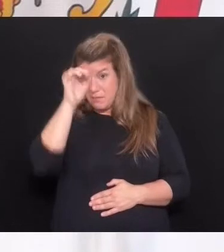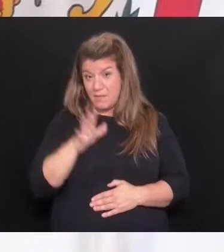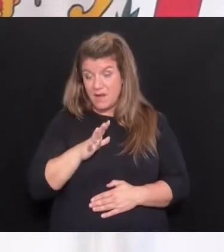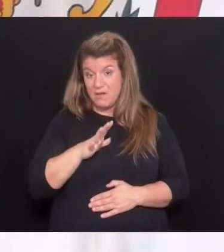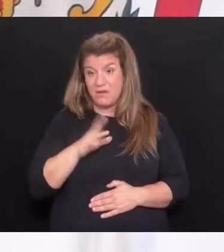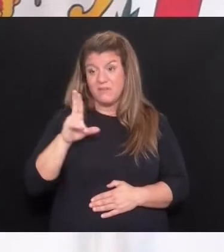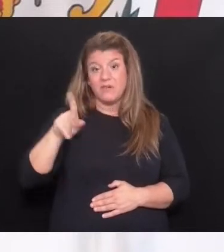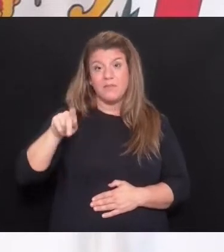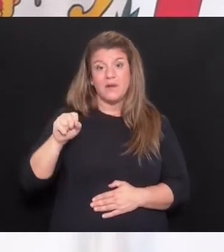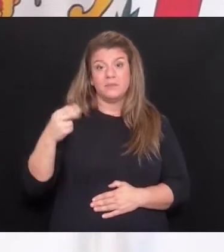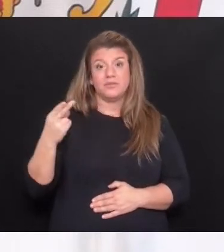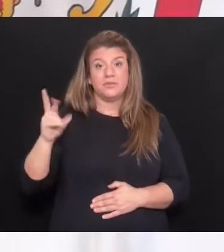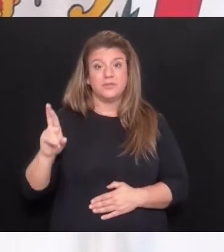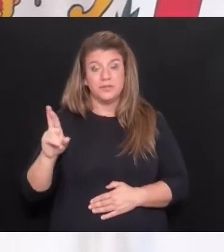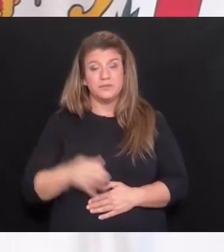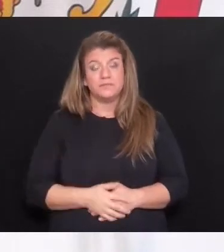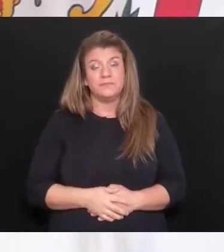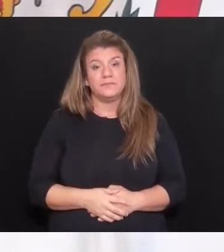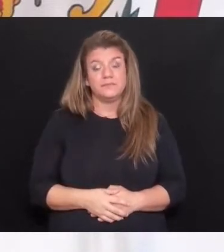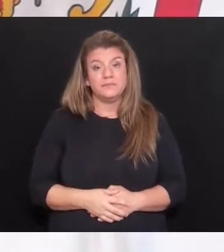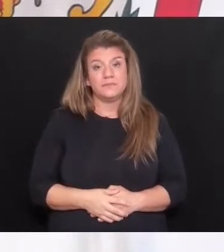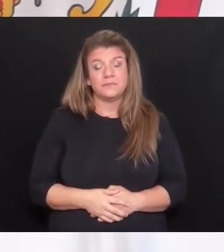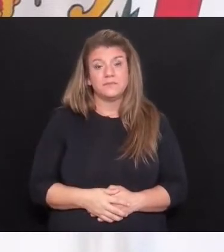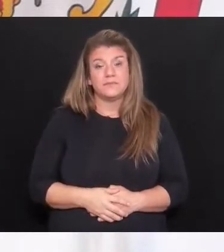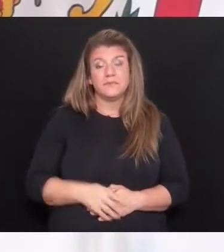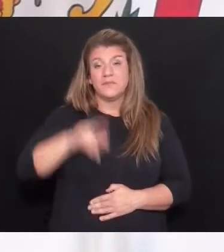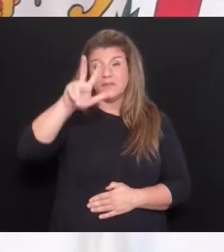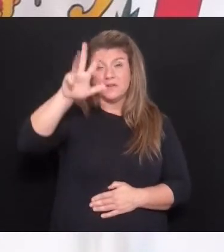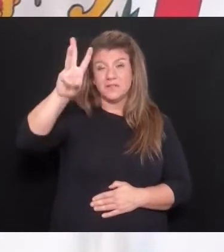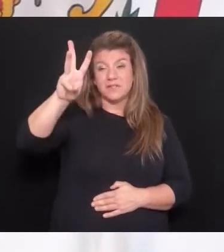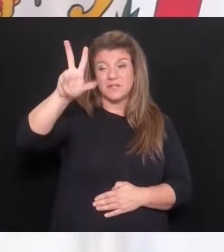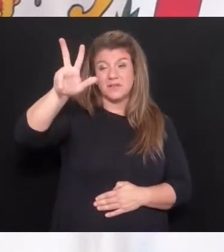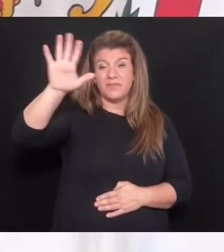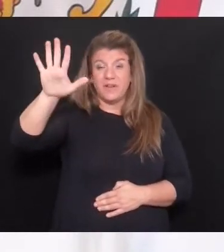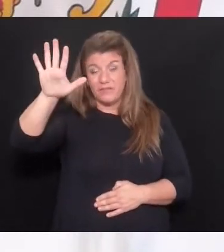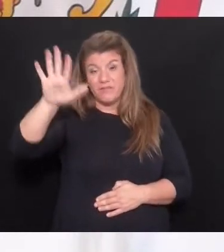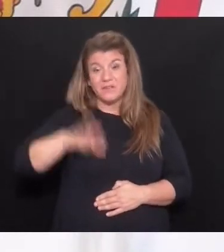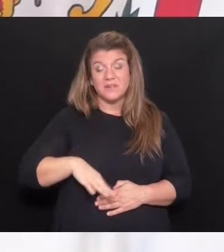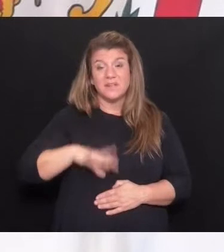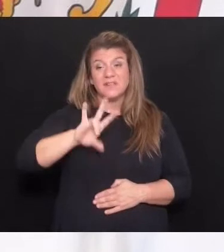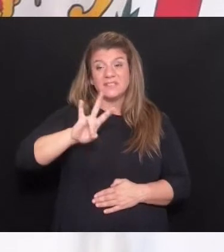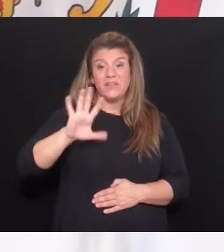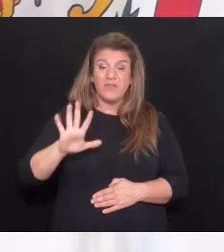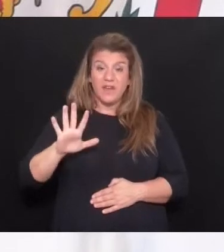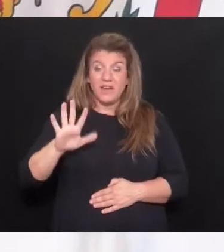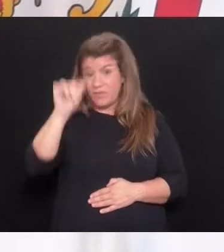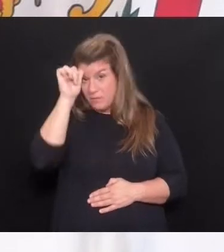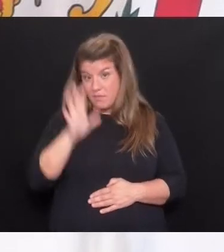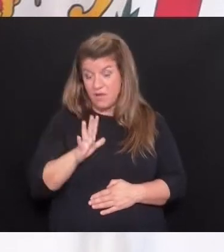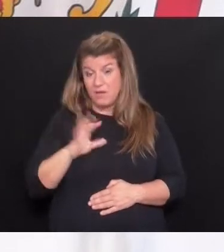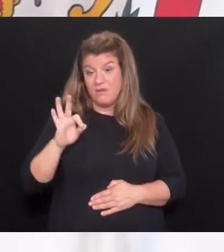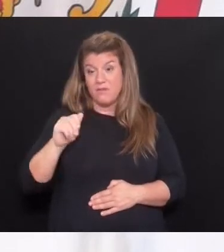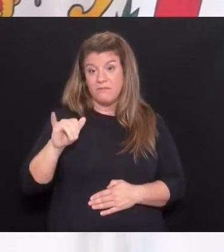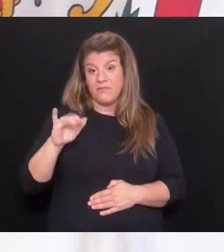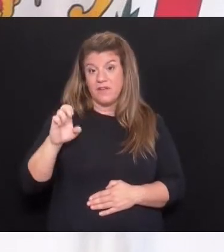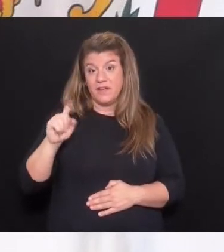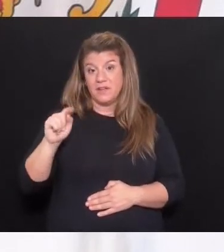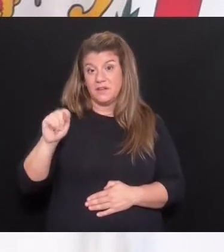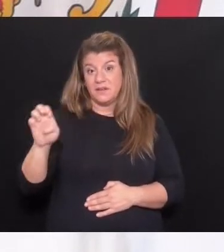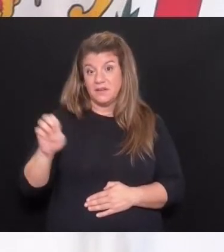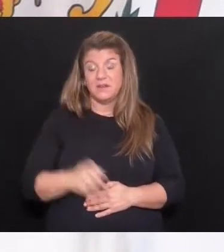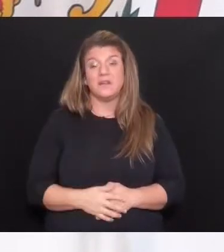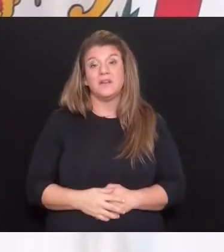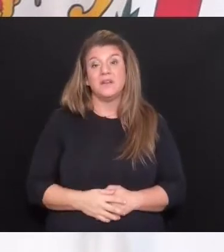from Upshur County. The 3,635th death is a 75-year-old male from Fayette County.